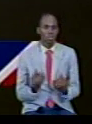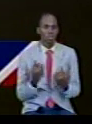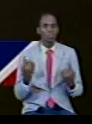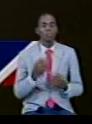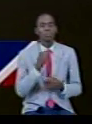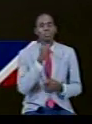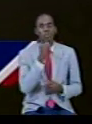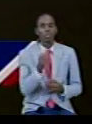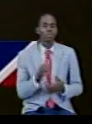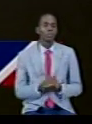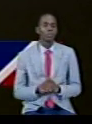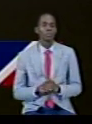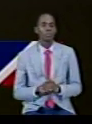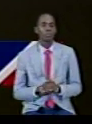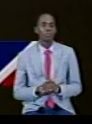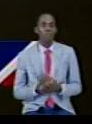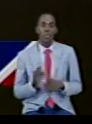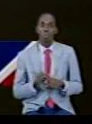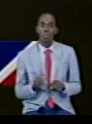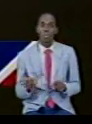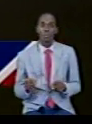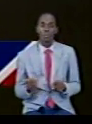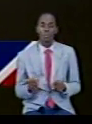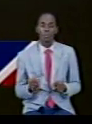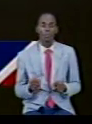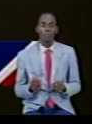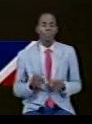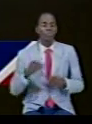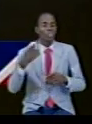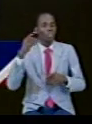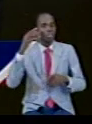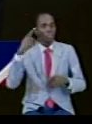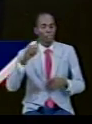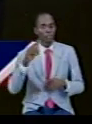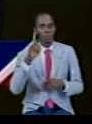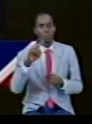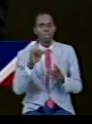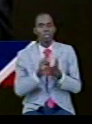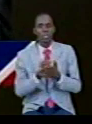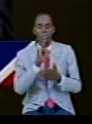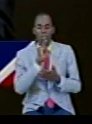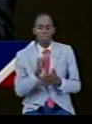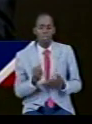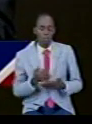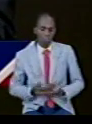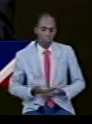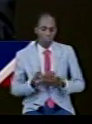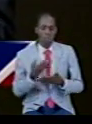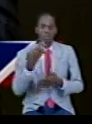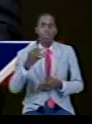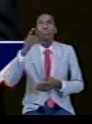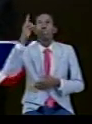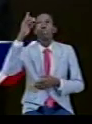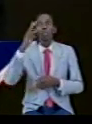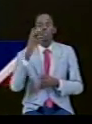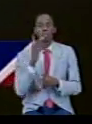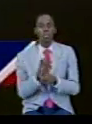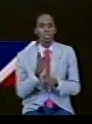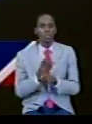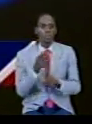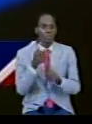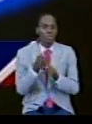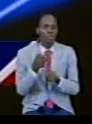not. But he that is begotten of God keepeth himself, and